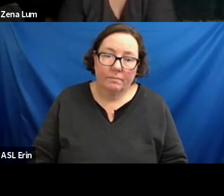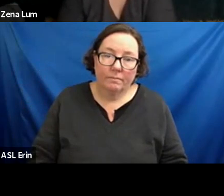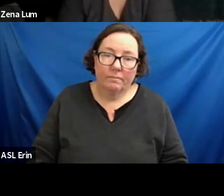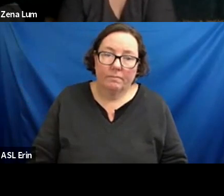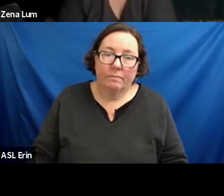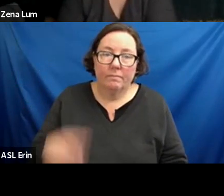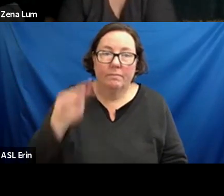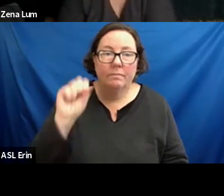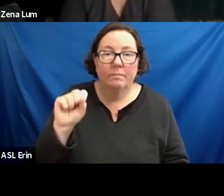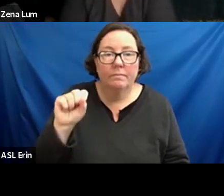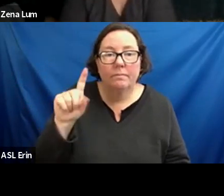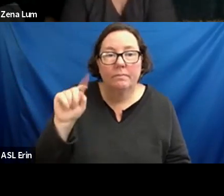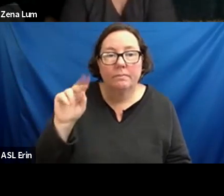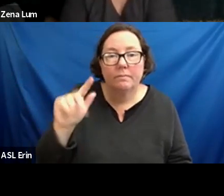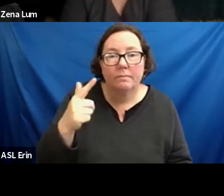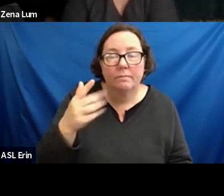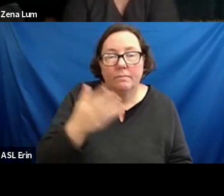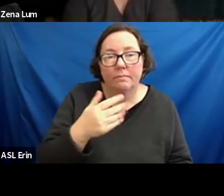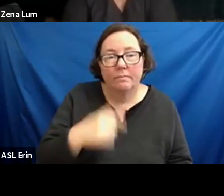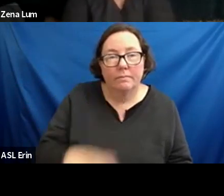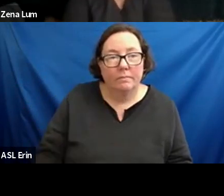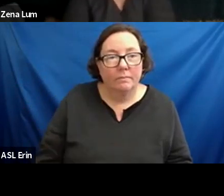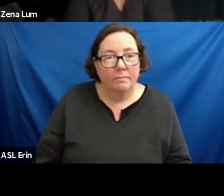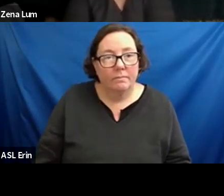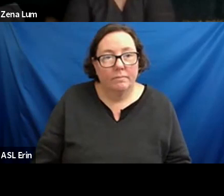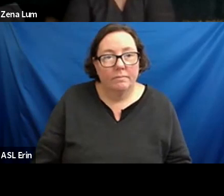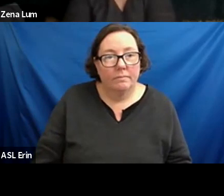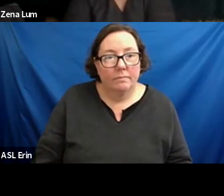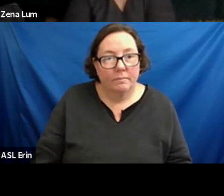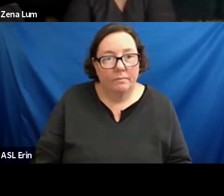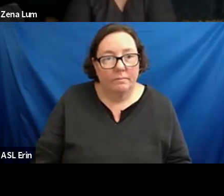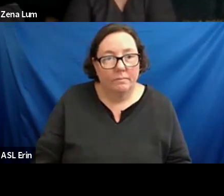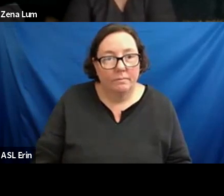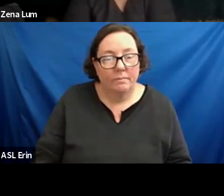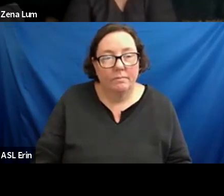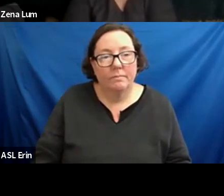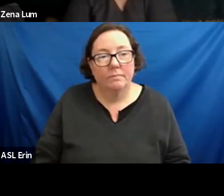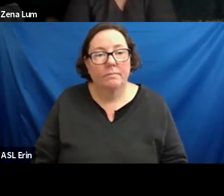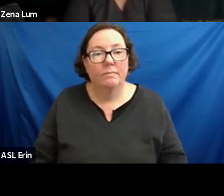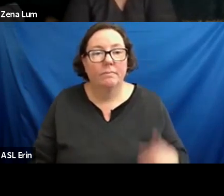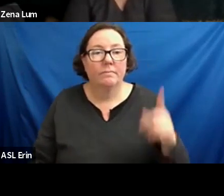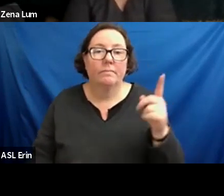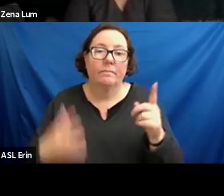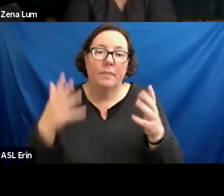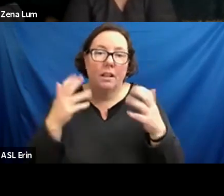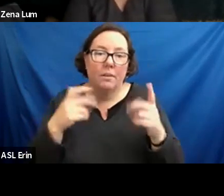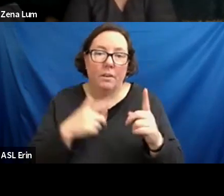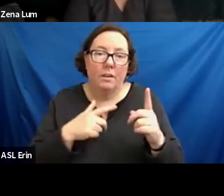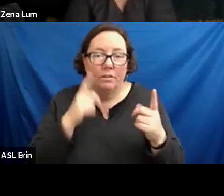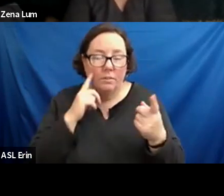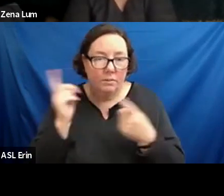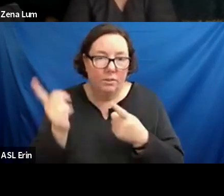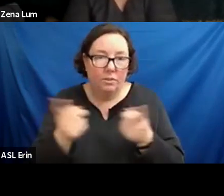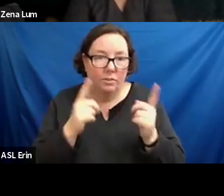Ms. Tung? I wanted to agree